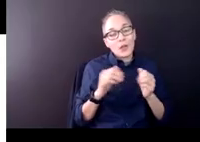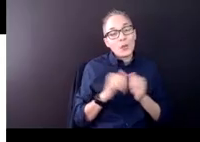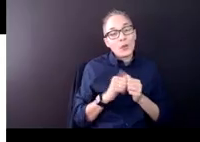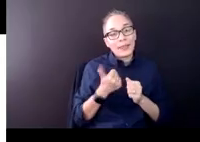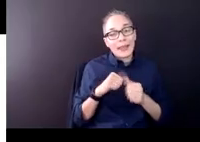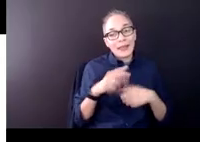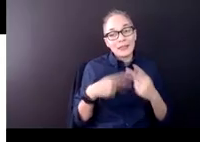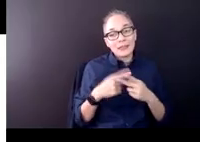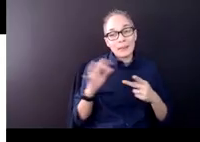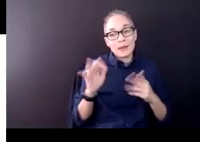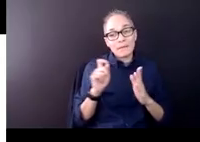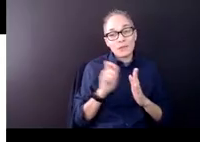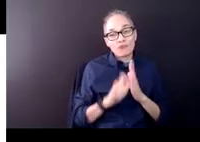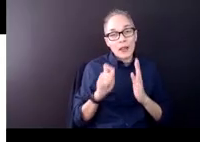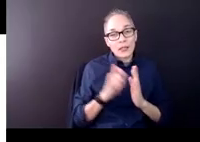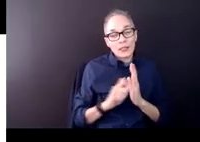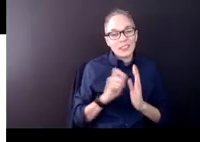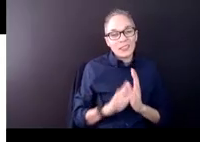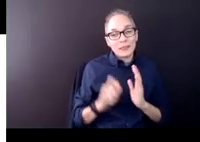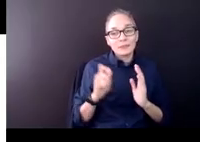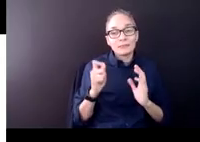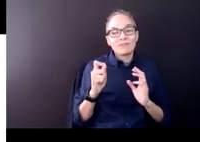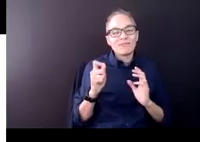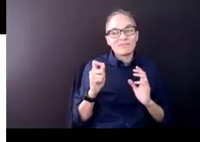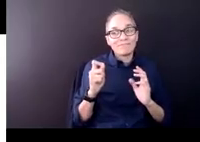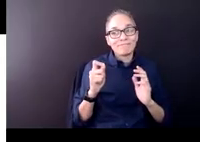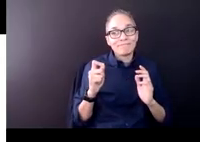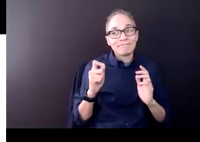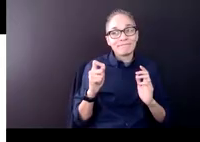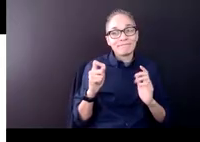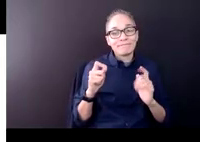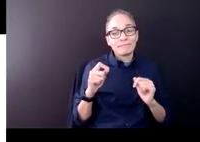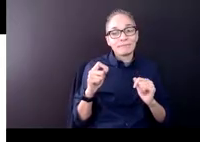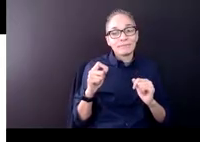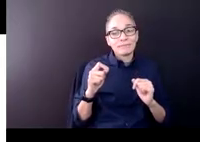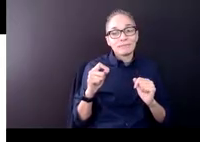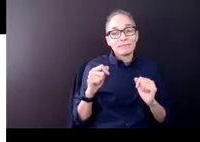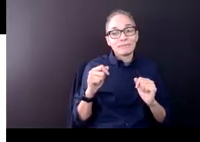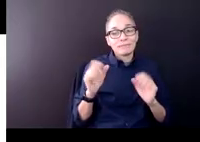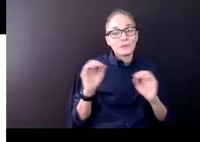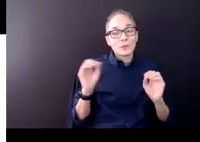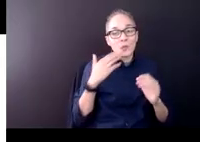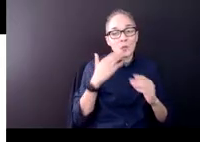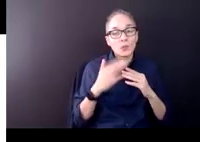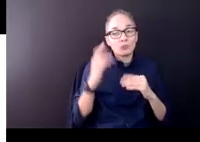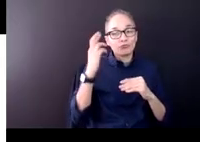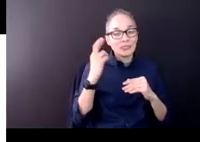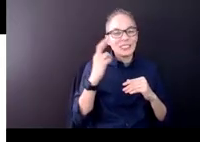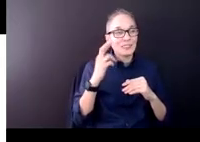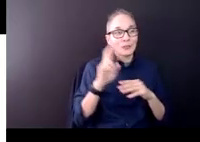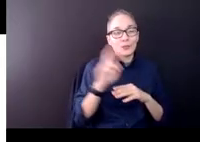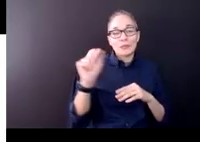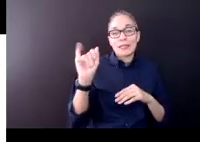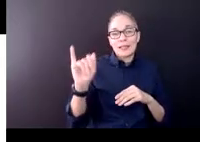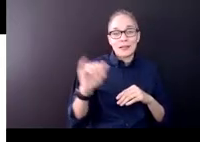or, there, there's no uh, good reason to use AI.